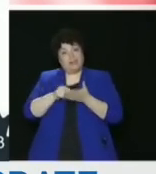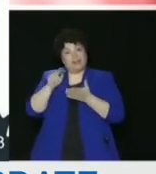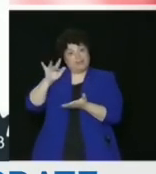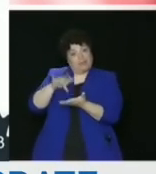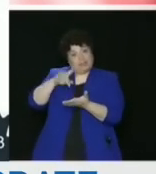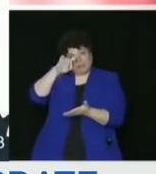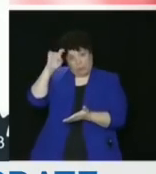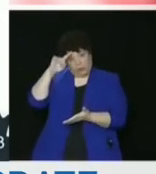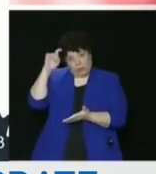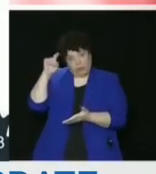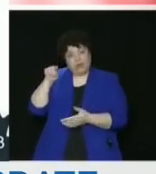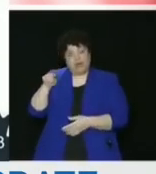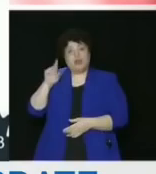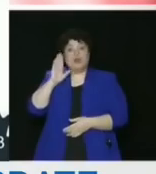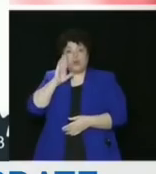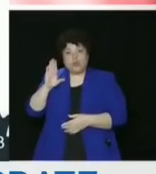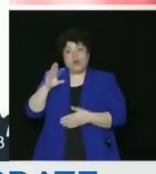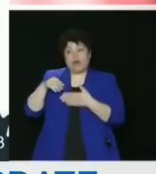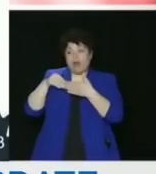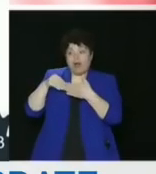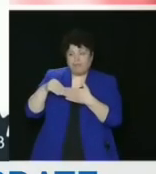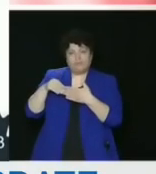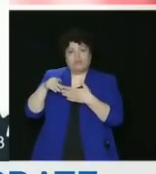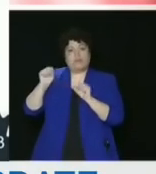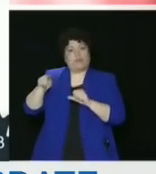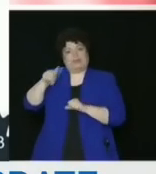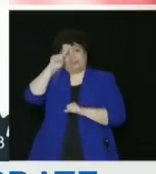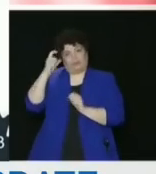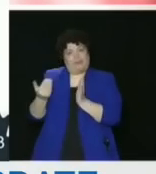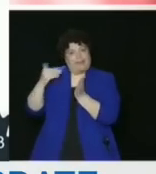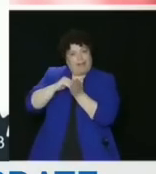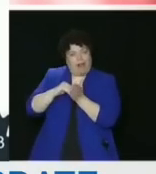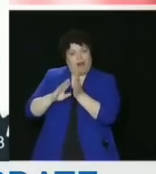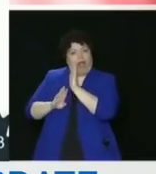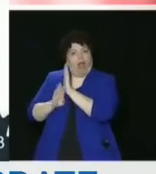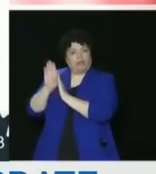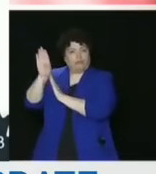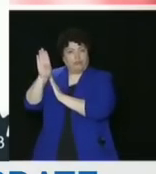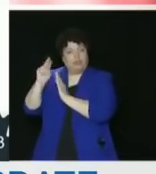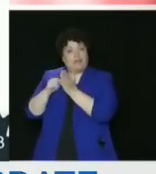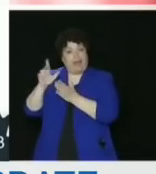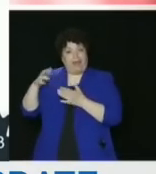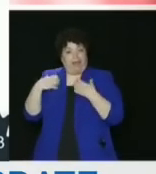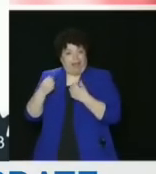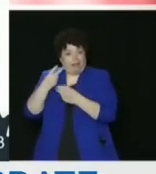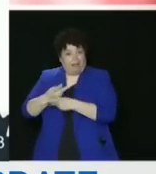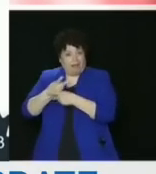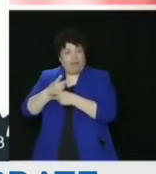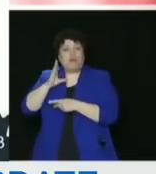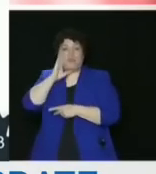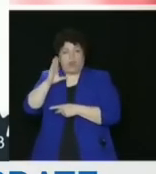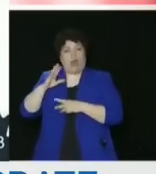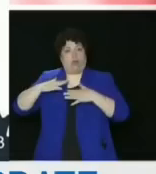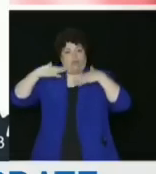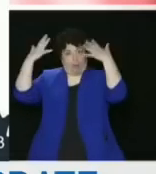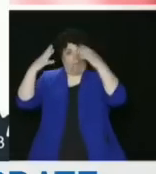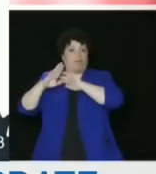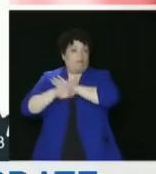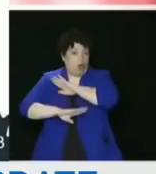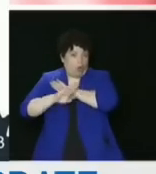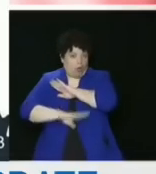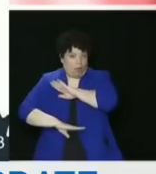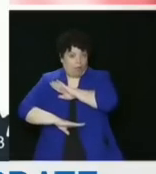would result in the epidemic resurging and overwhelming healthcare system capacity in the fall. This